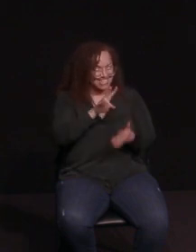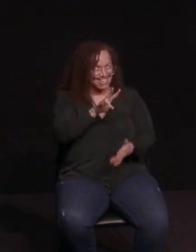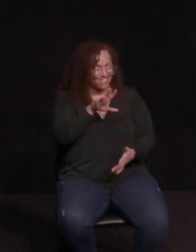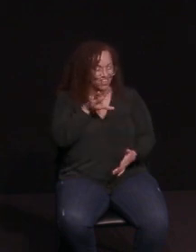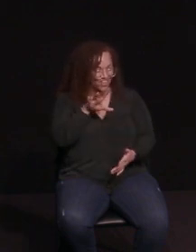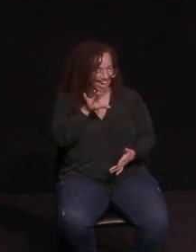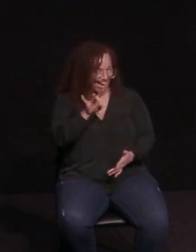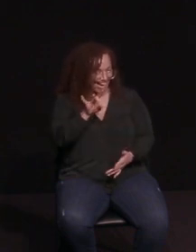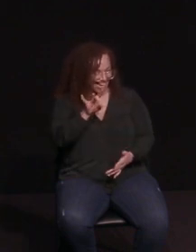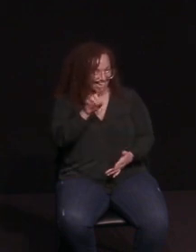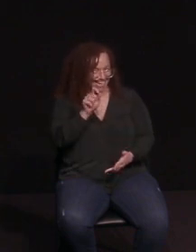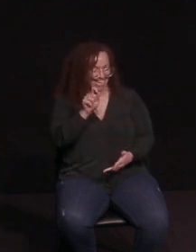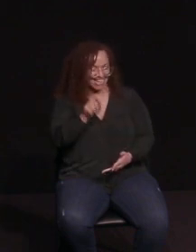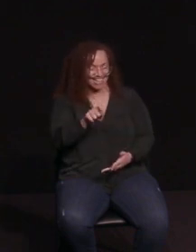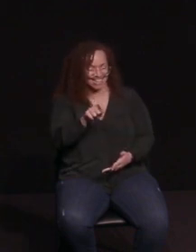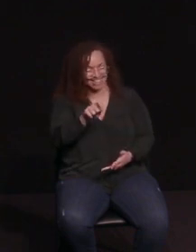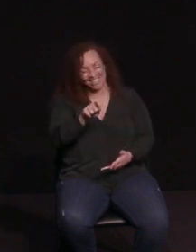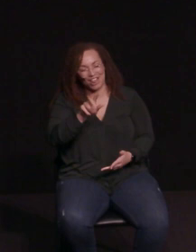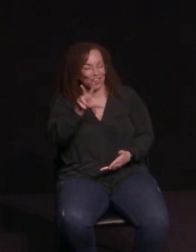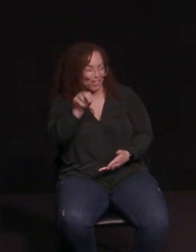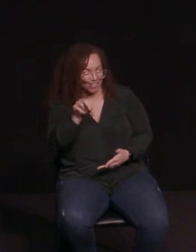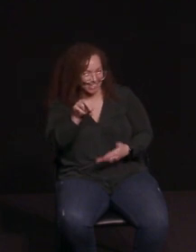$10,708.33.